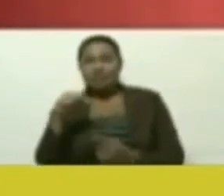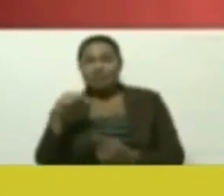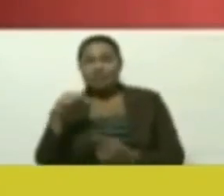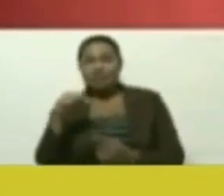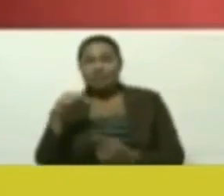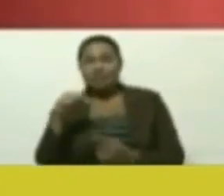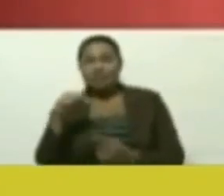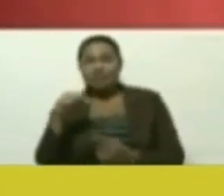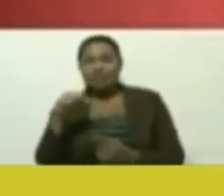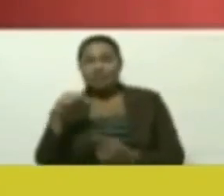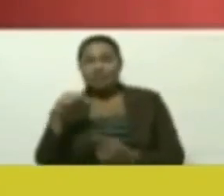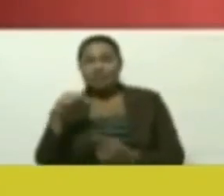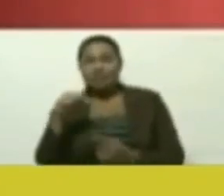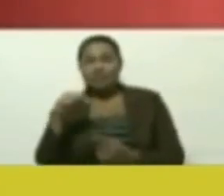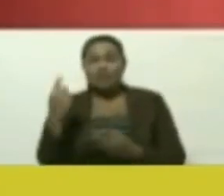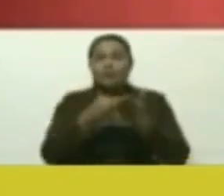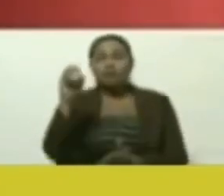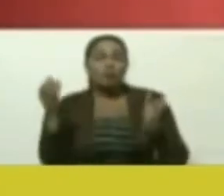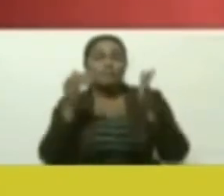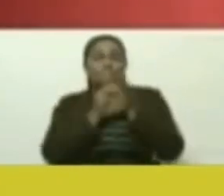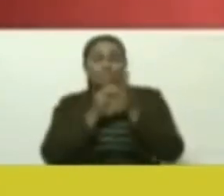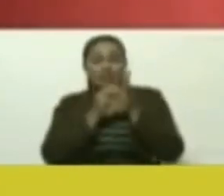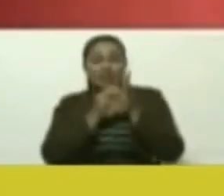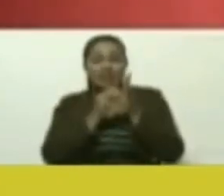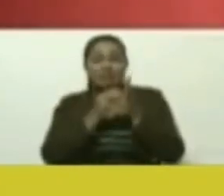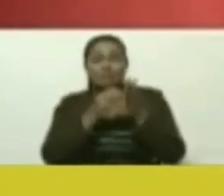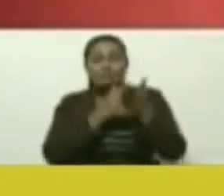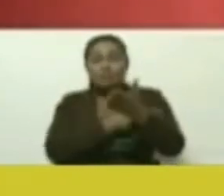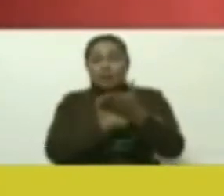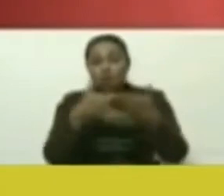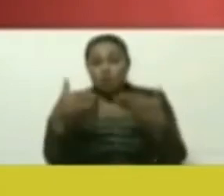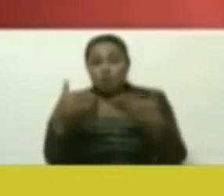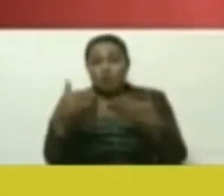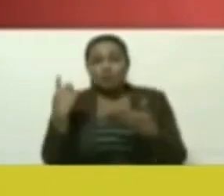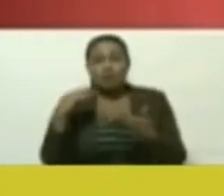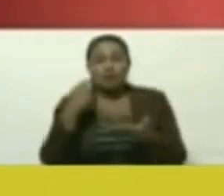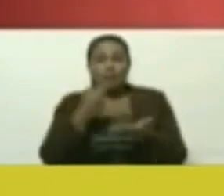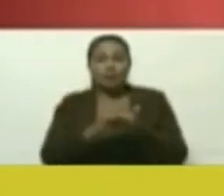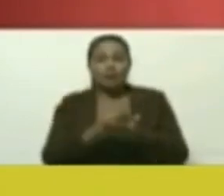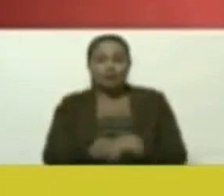that Greece owes more than $400 million.